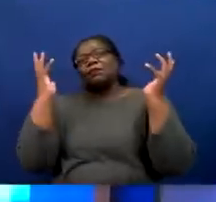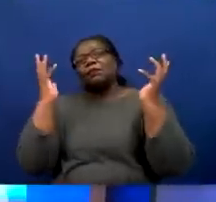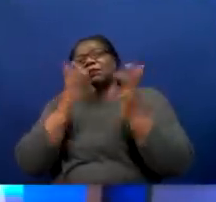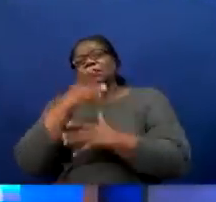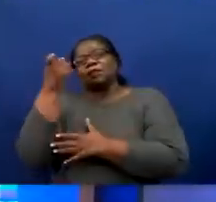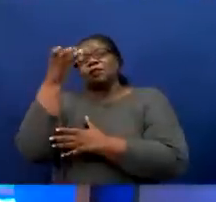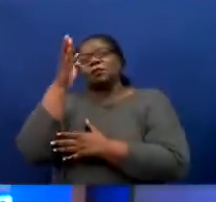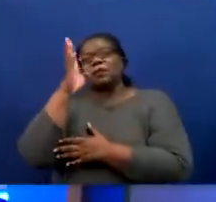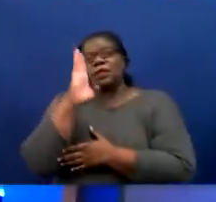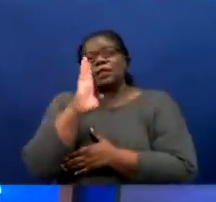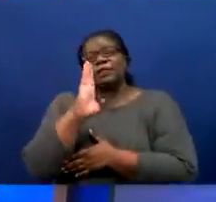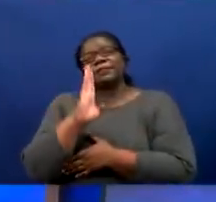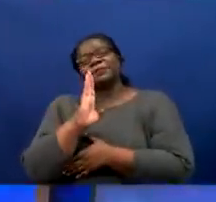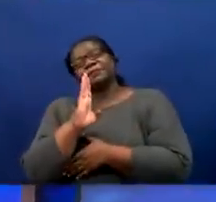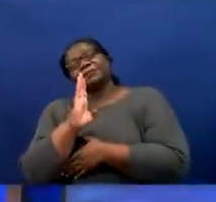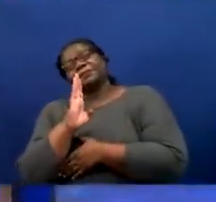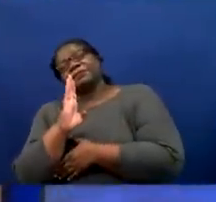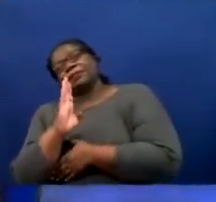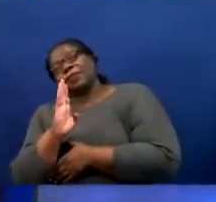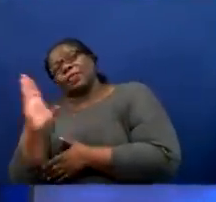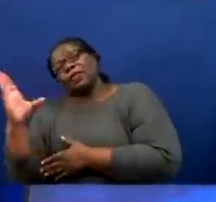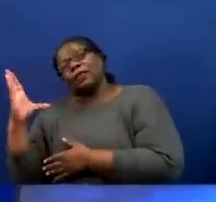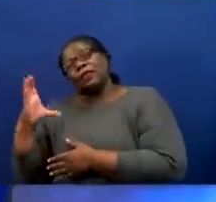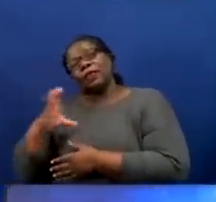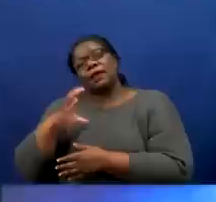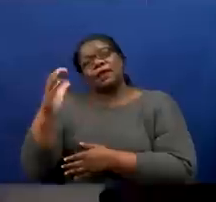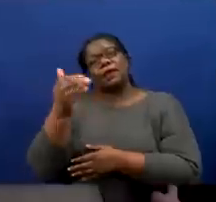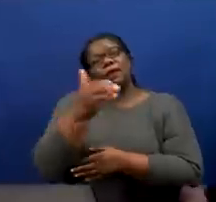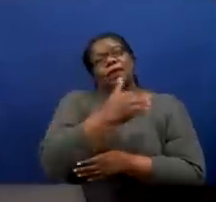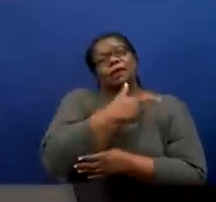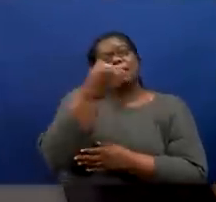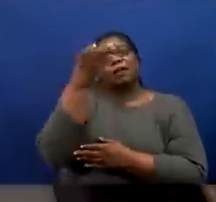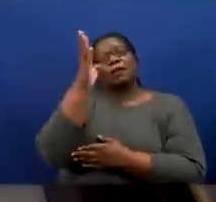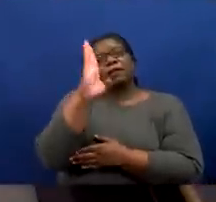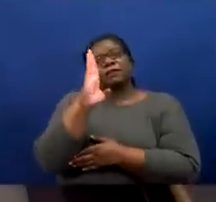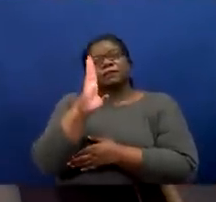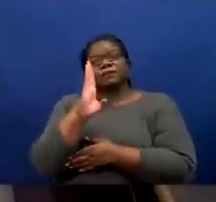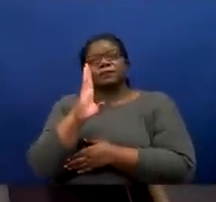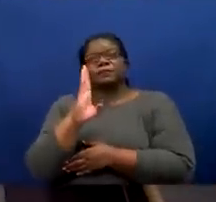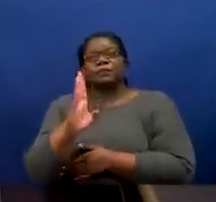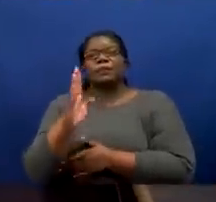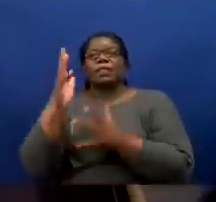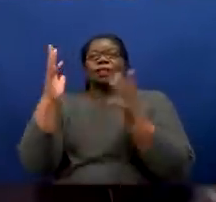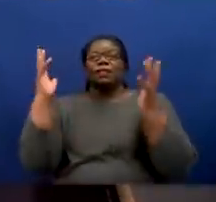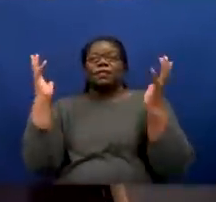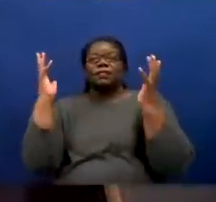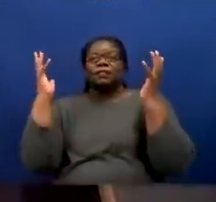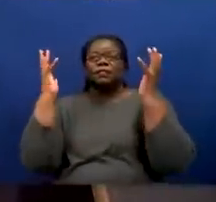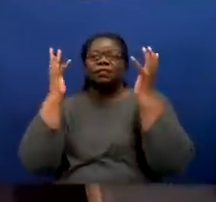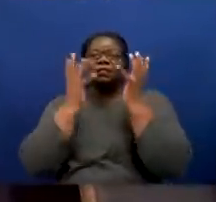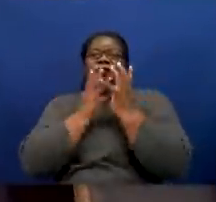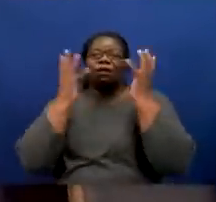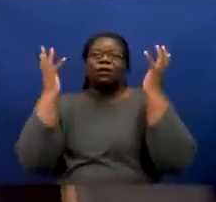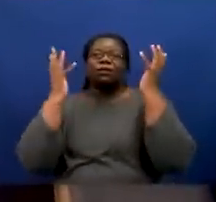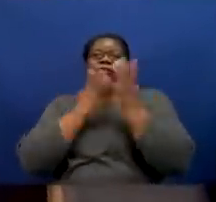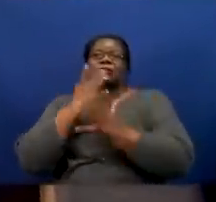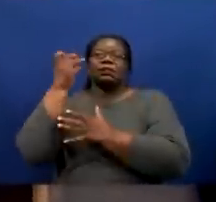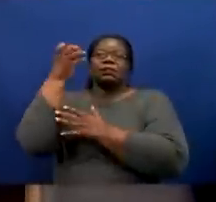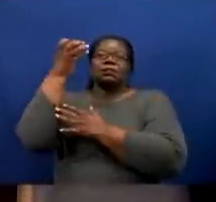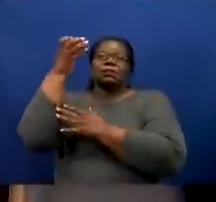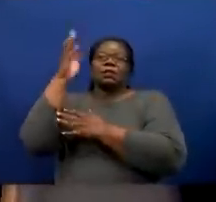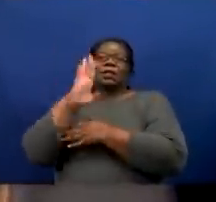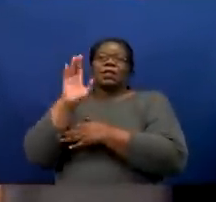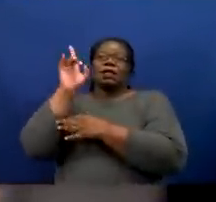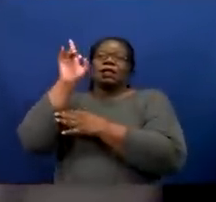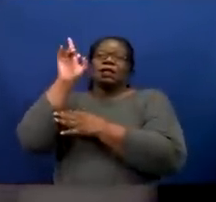Wisdom, power, and love. One last time, everybody, our God. Let me hear it sing, ring, ring.